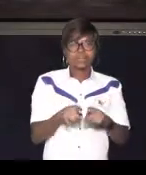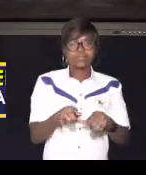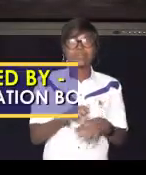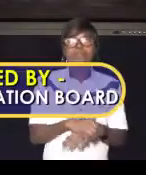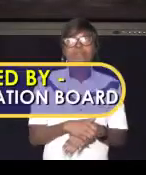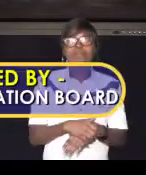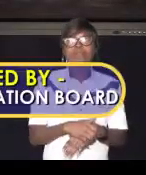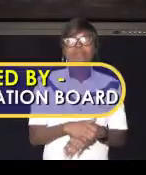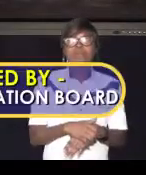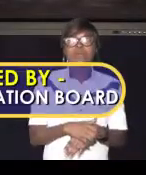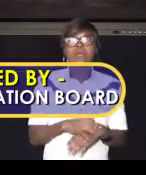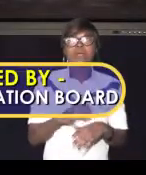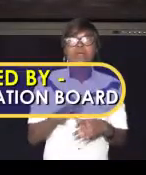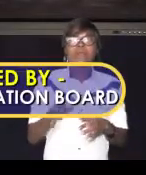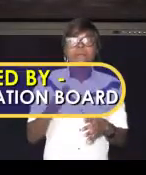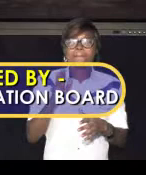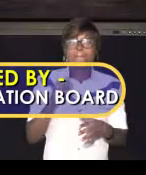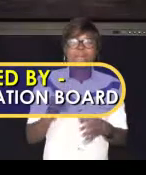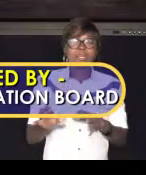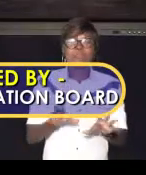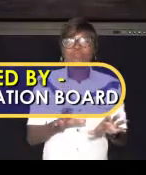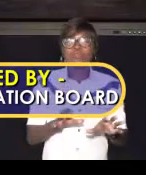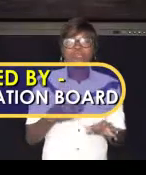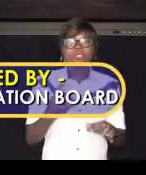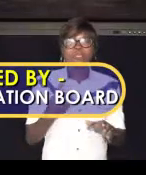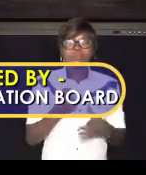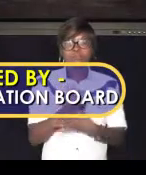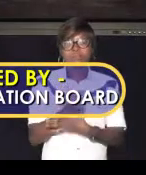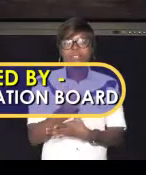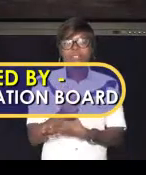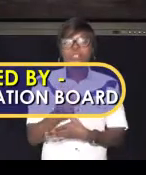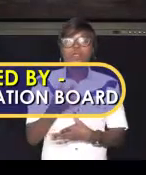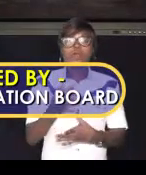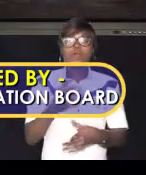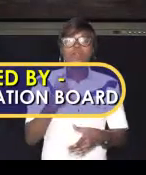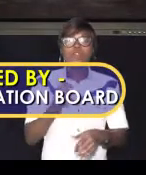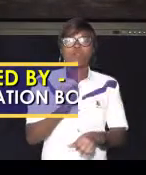someone, typically by doing a share of the work.